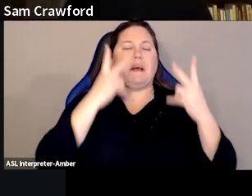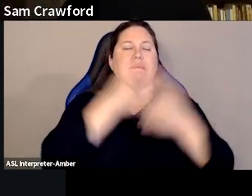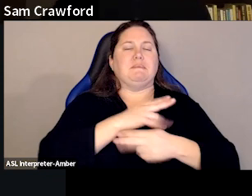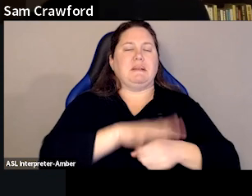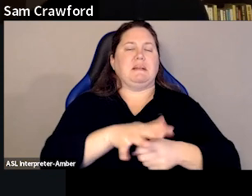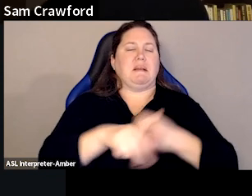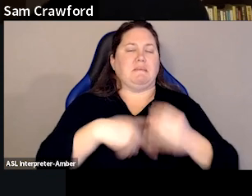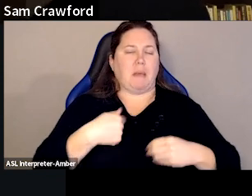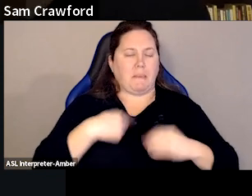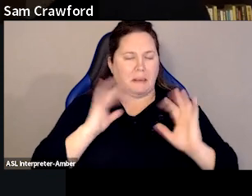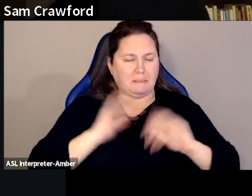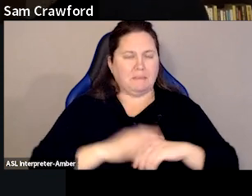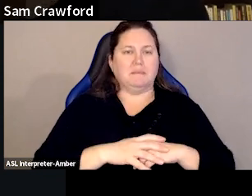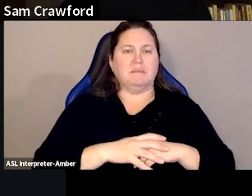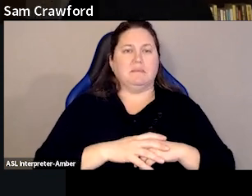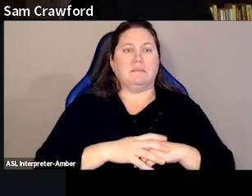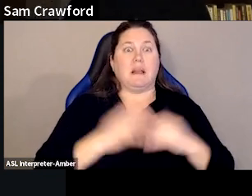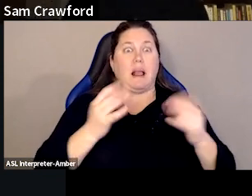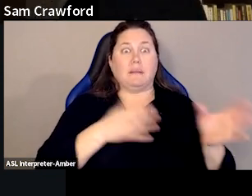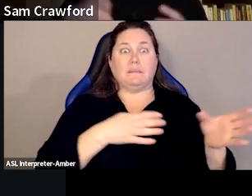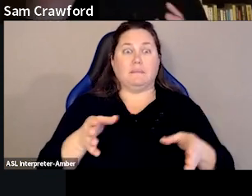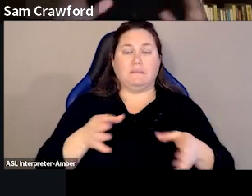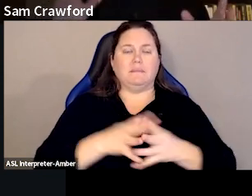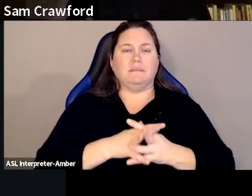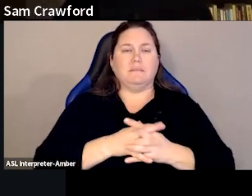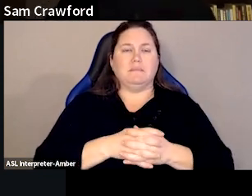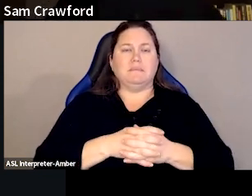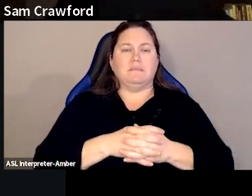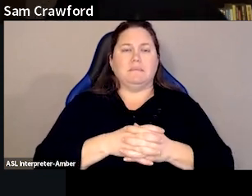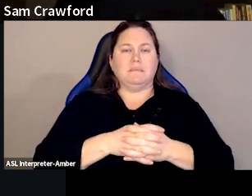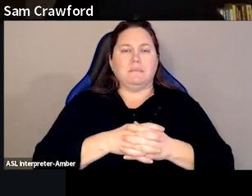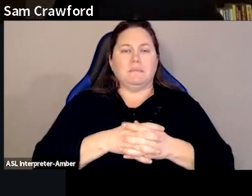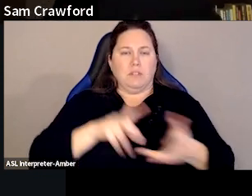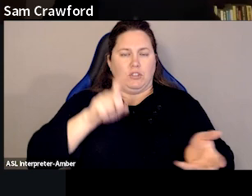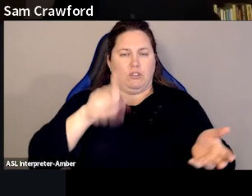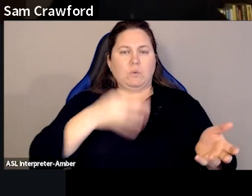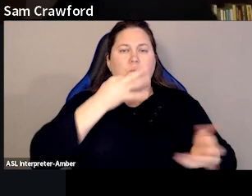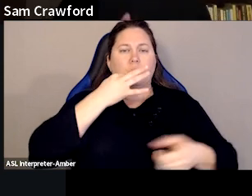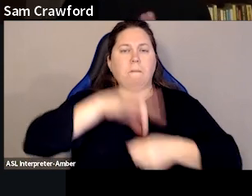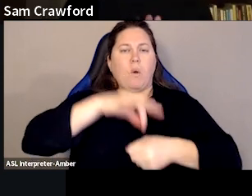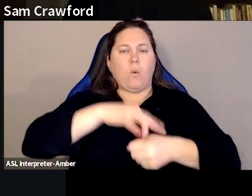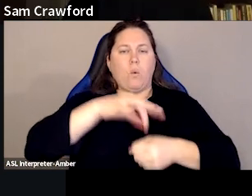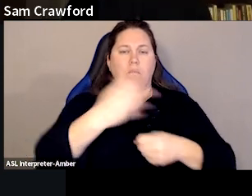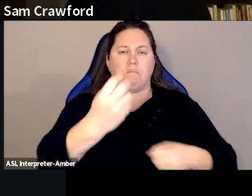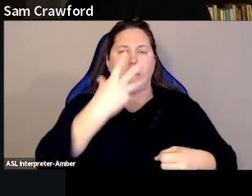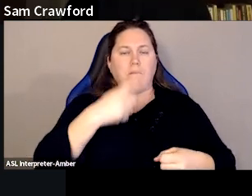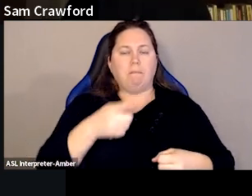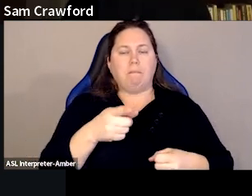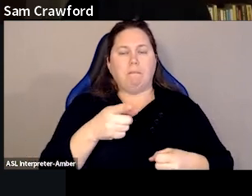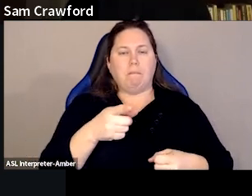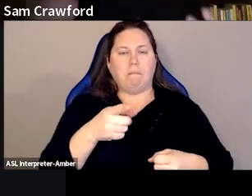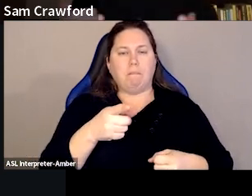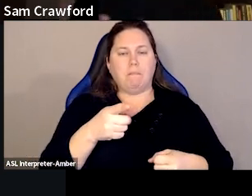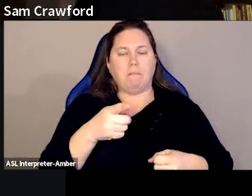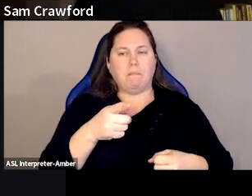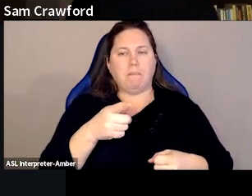turn the spotlight on you for just a second. So there should be a poll popping up in a moment. And my question to you